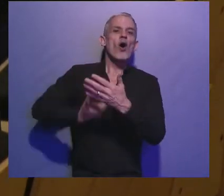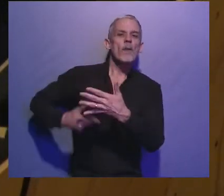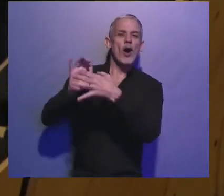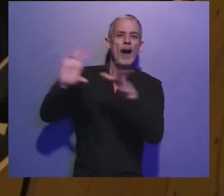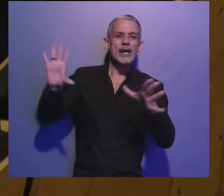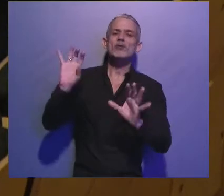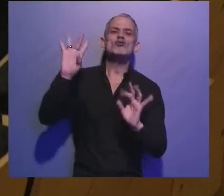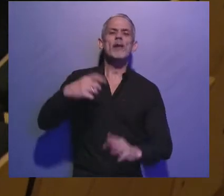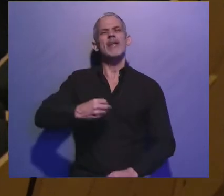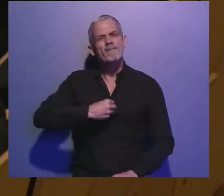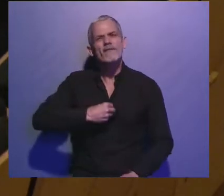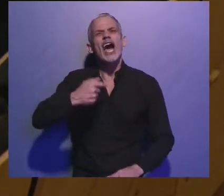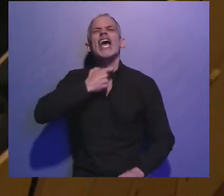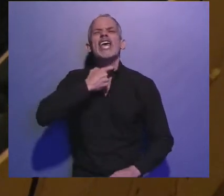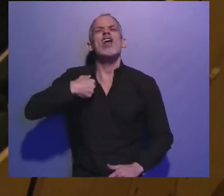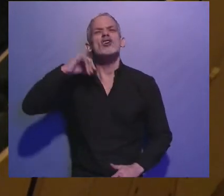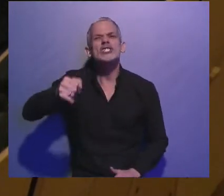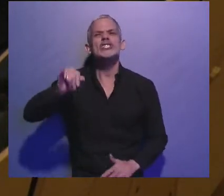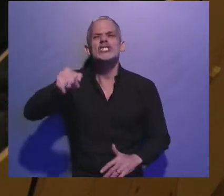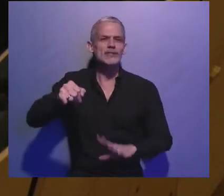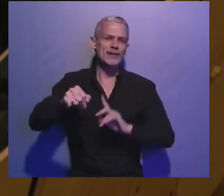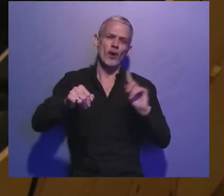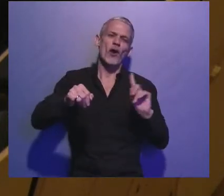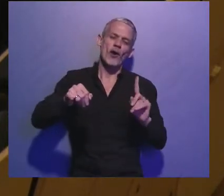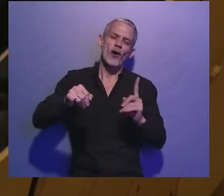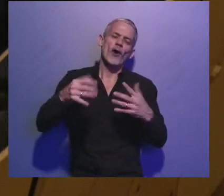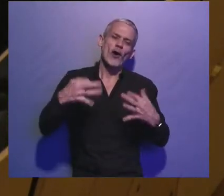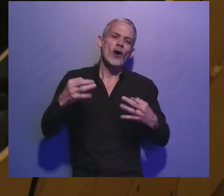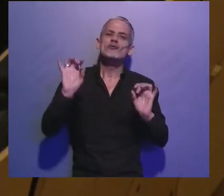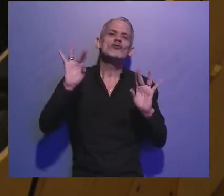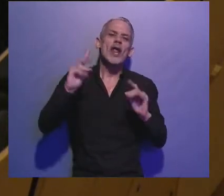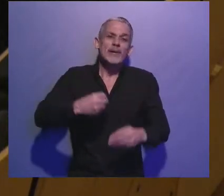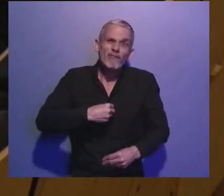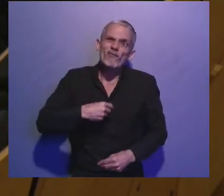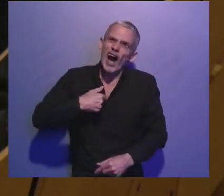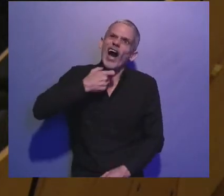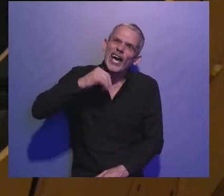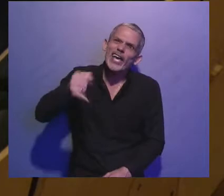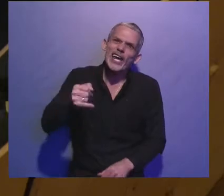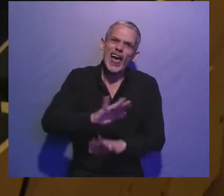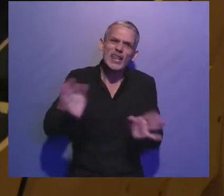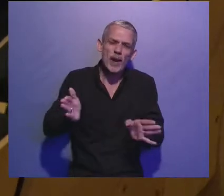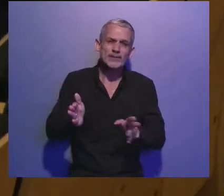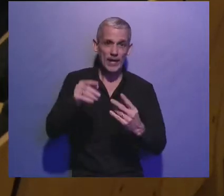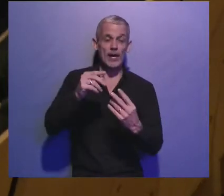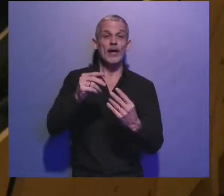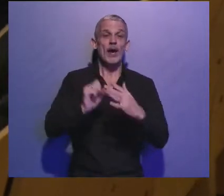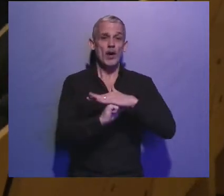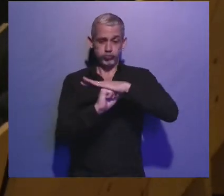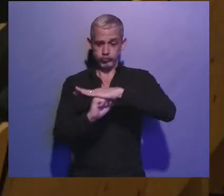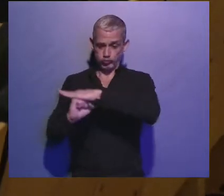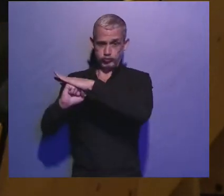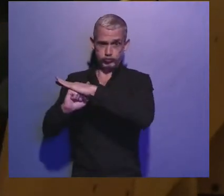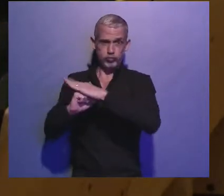we should understand that open government is not just political will. Why? Because if